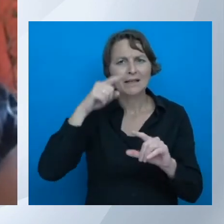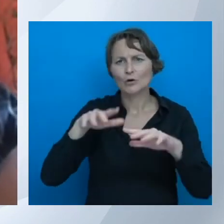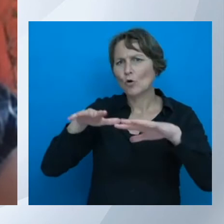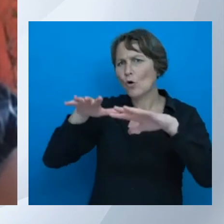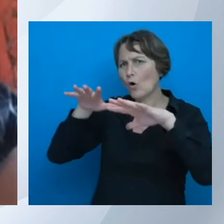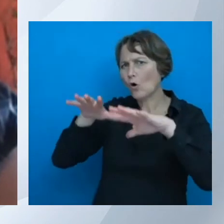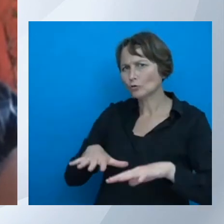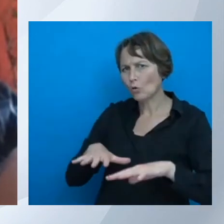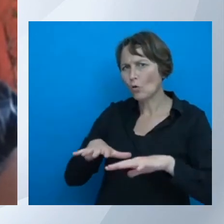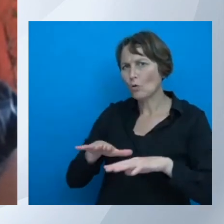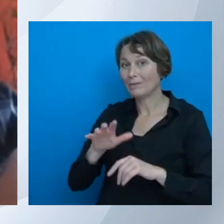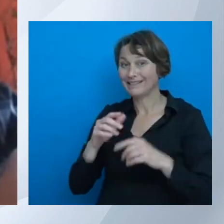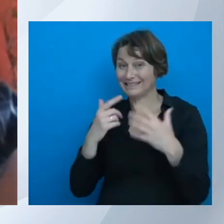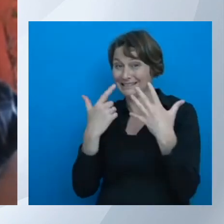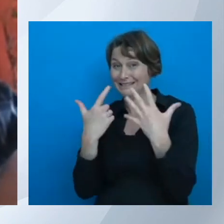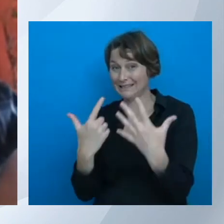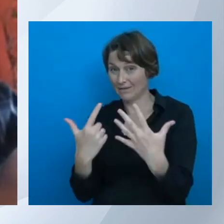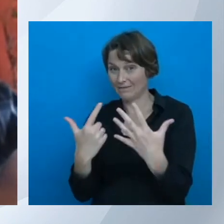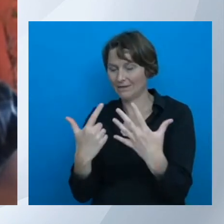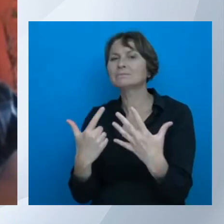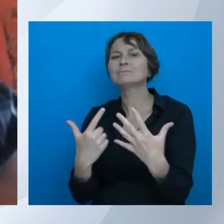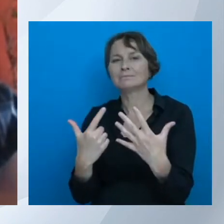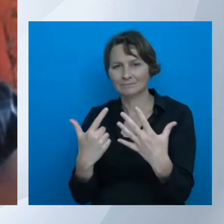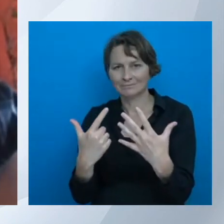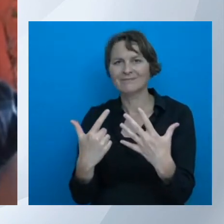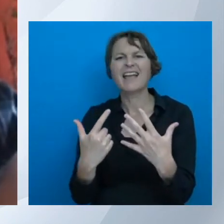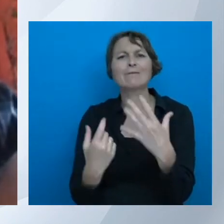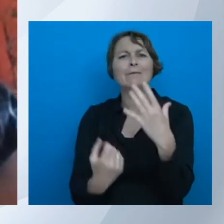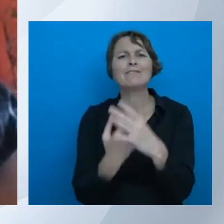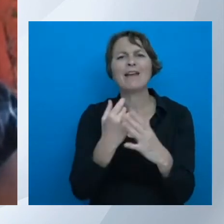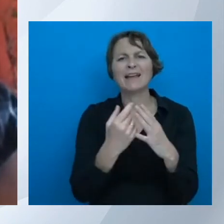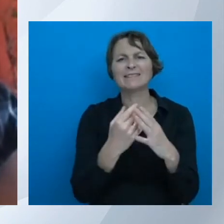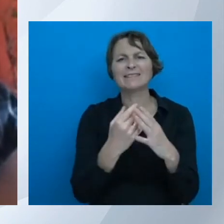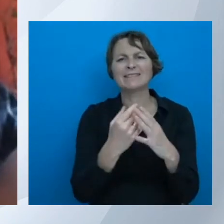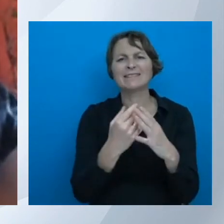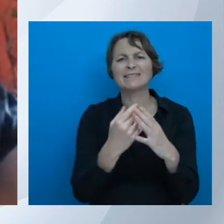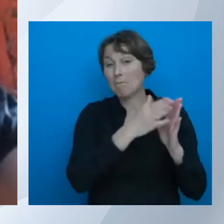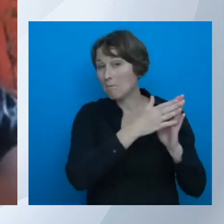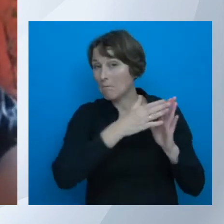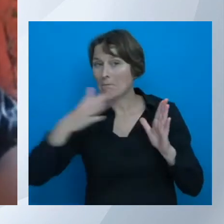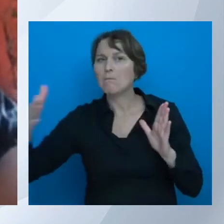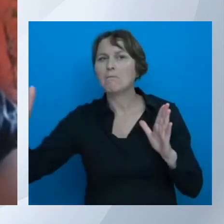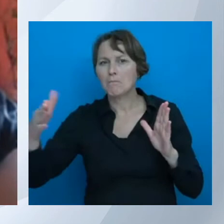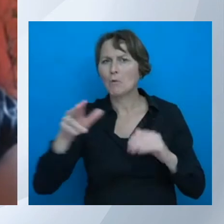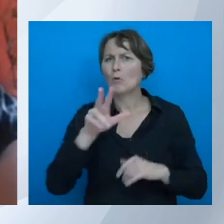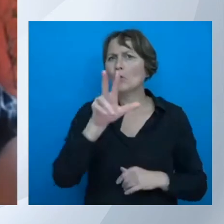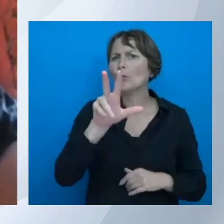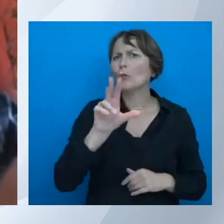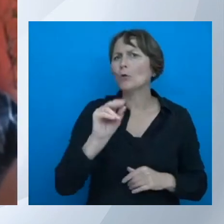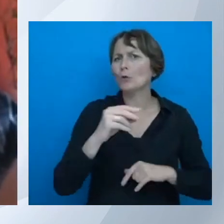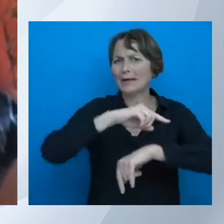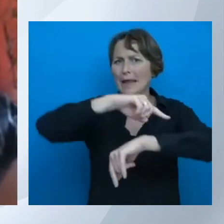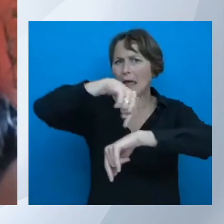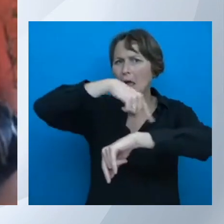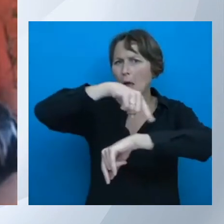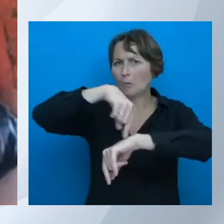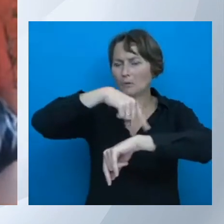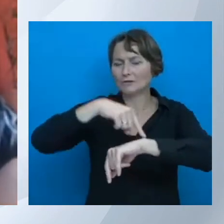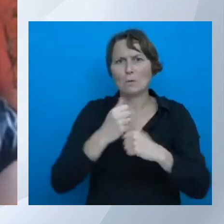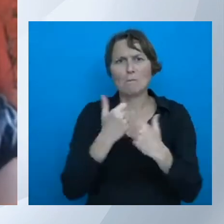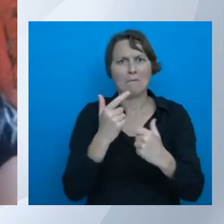have another 30 hours long event with all kind of awesome sessions. So,